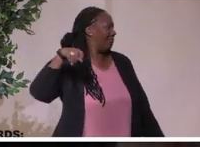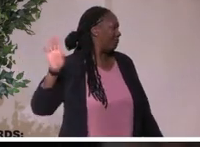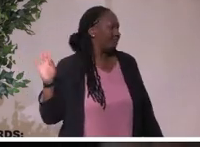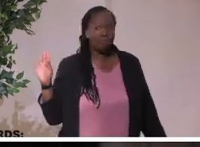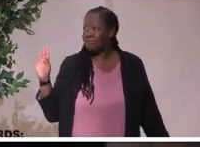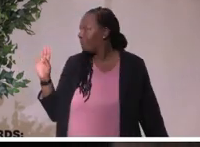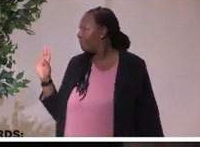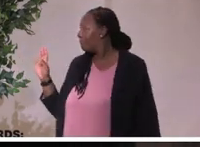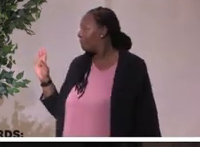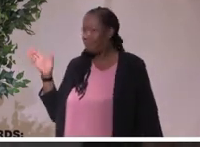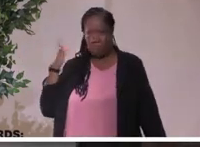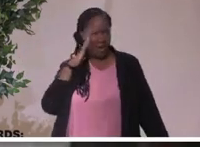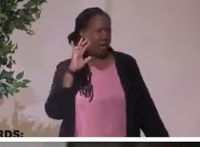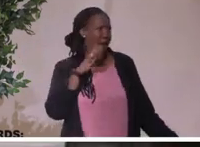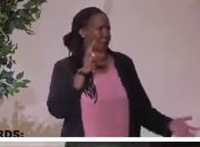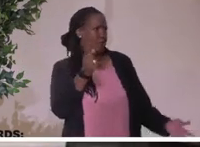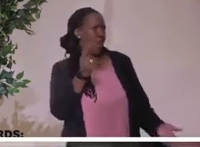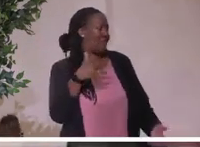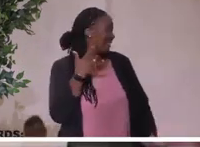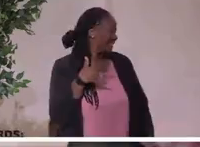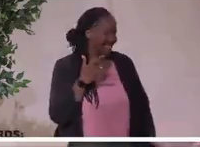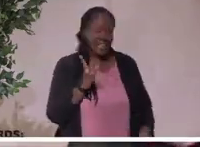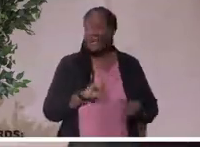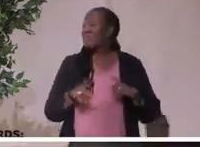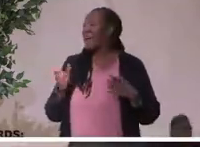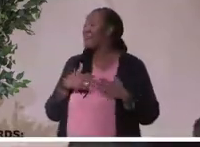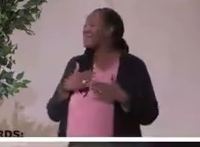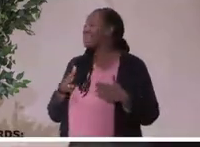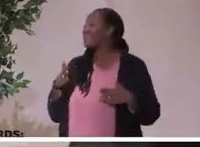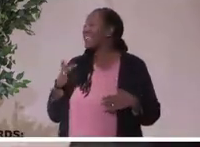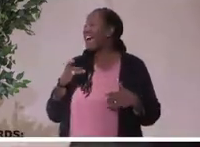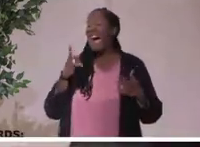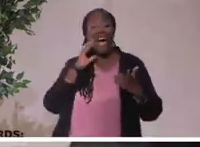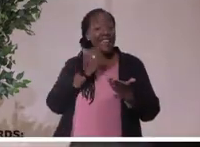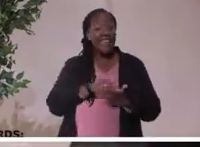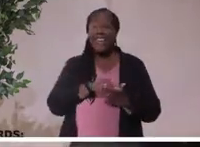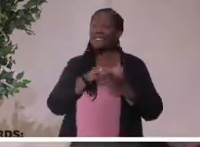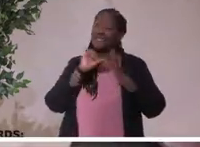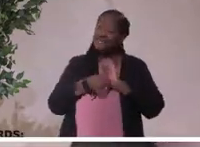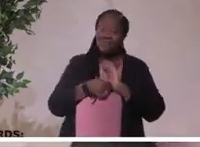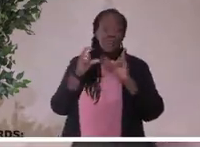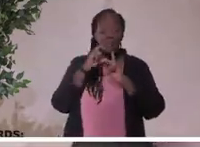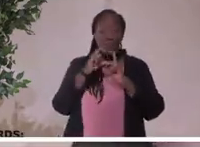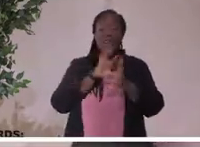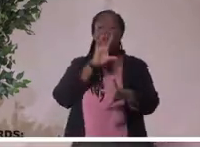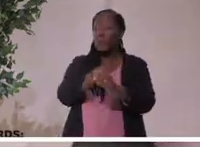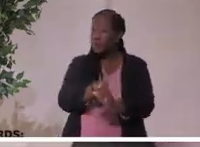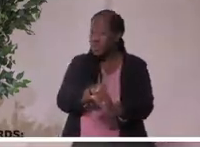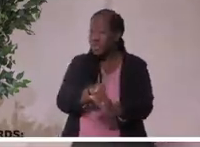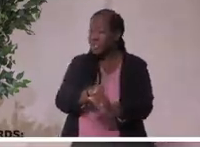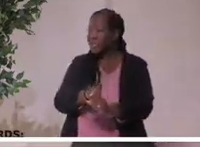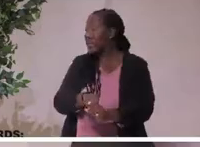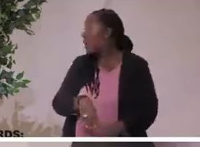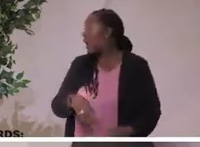I know how dogs feel now. But no, I just want to say also, it's inclusion again, right? And it's not just going out there and say, we